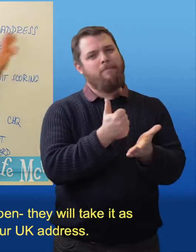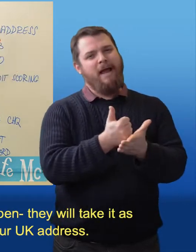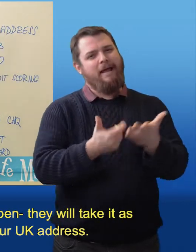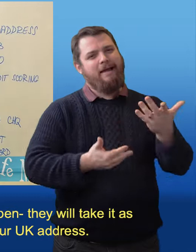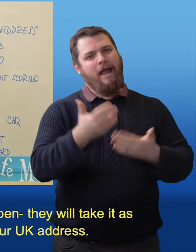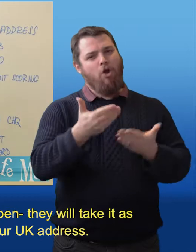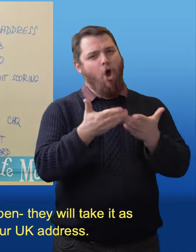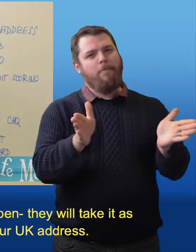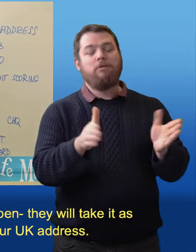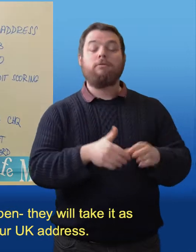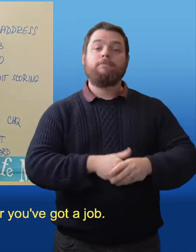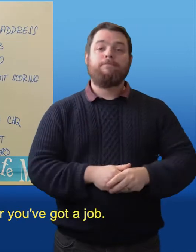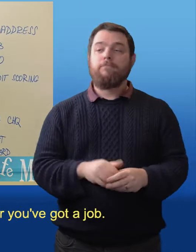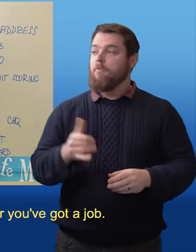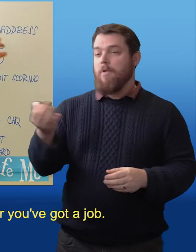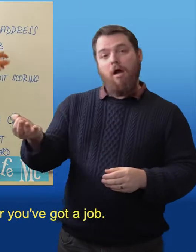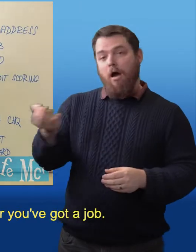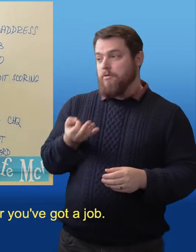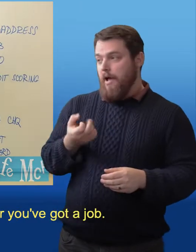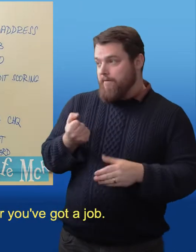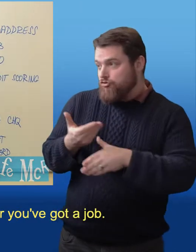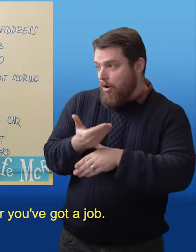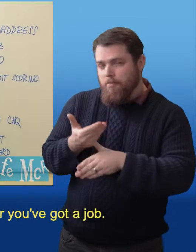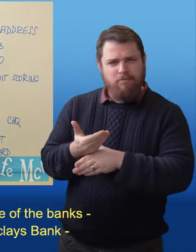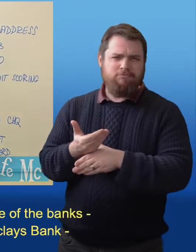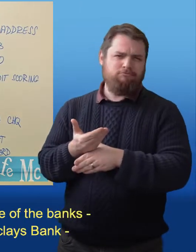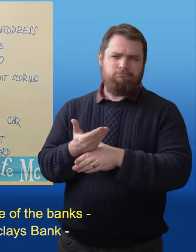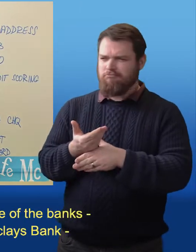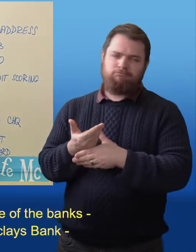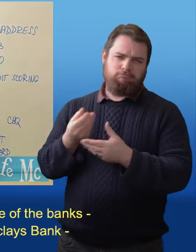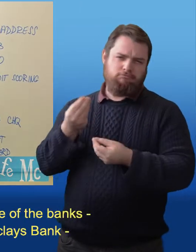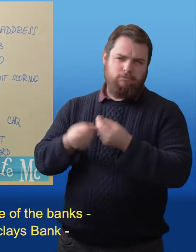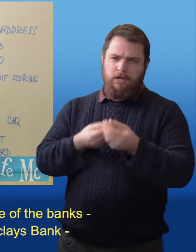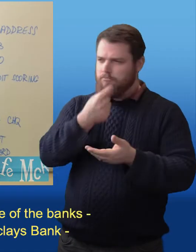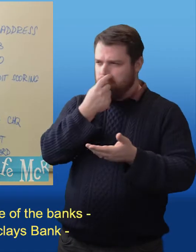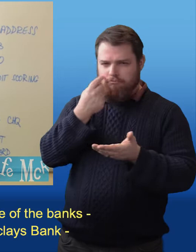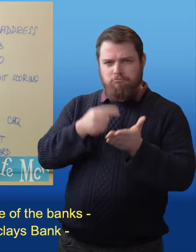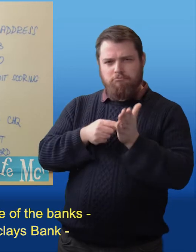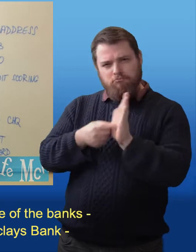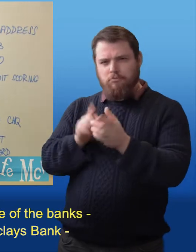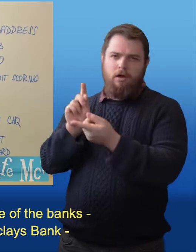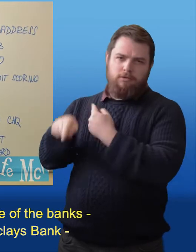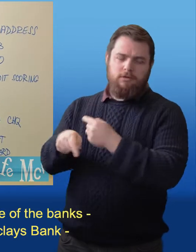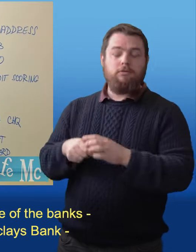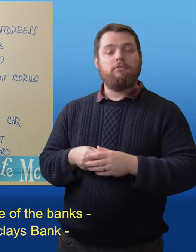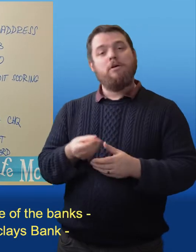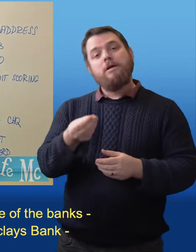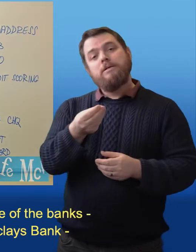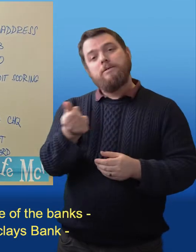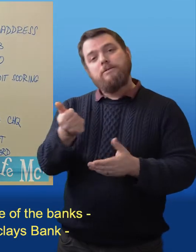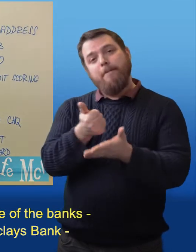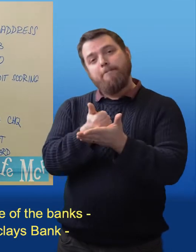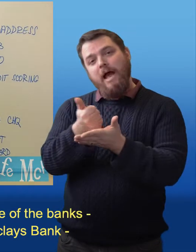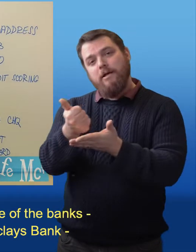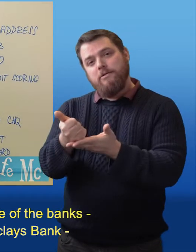address, proof of your UK address. Then they'll ask you whether you've got a job. We covered that. And some of the